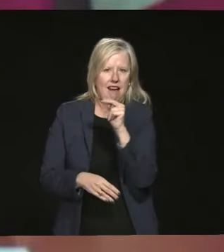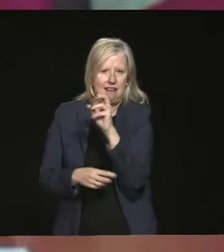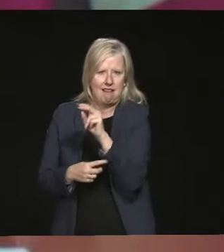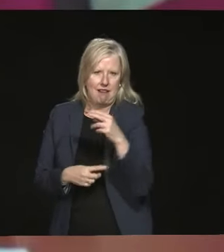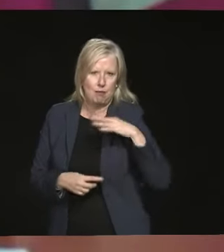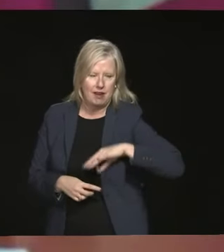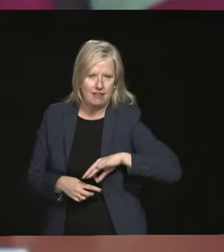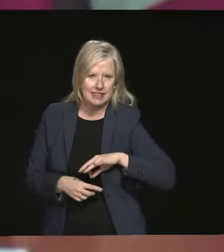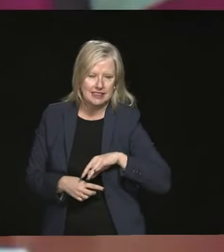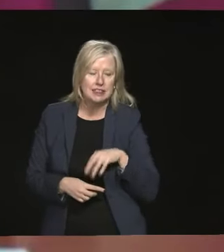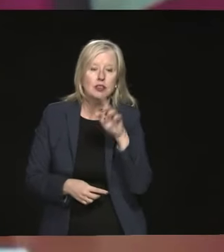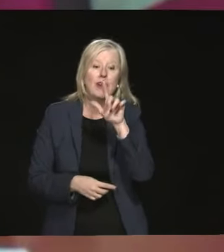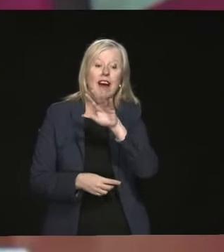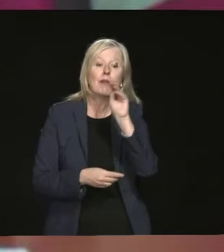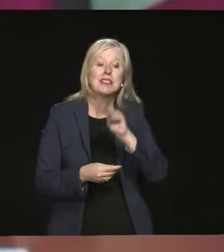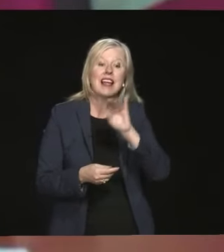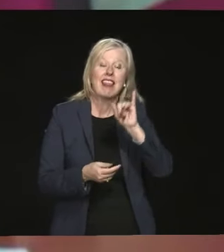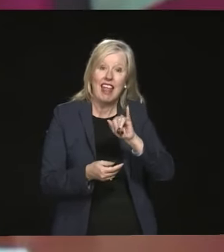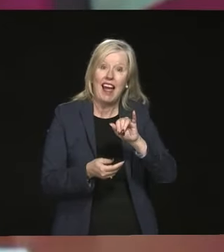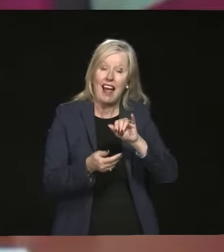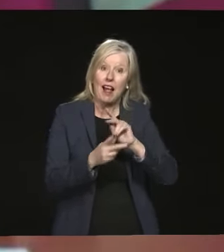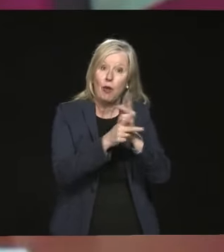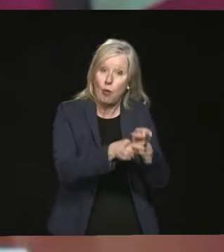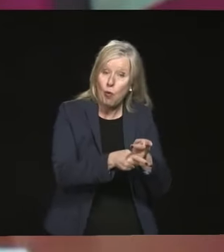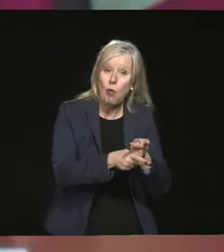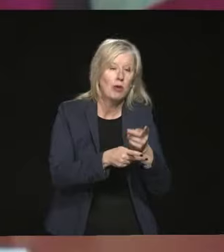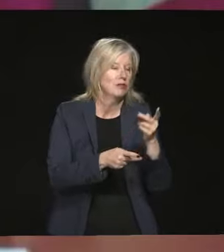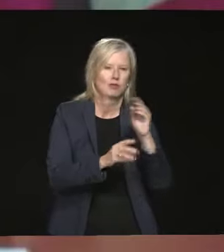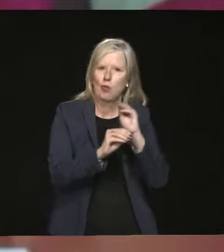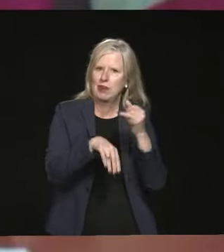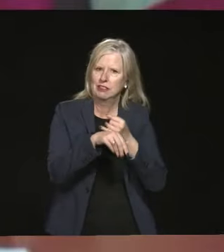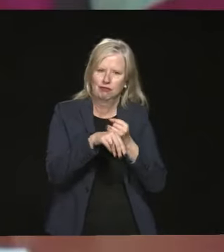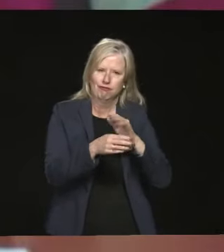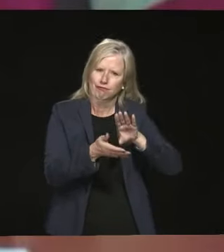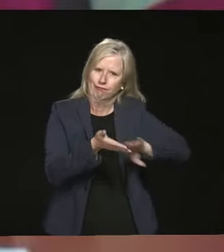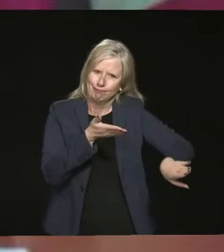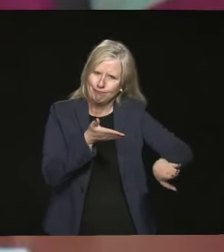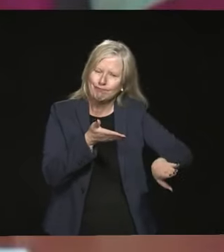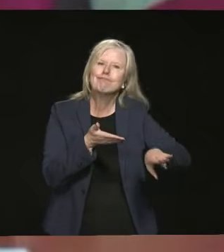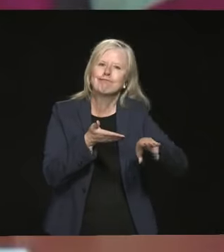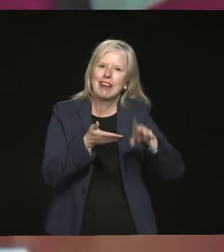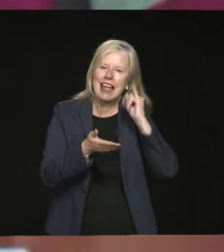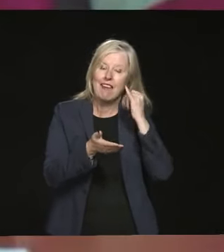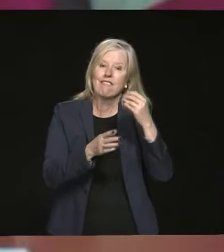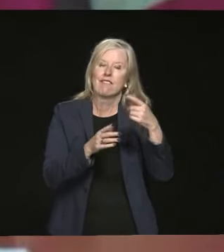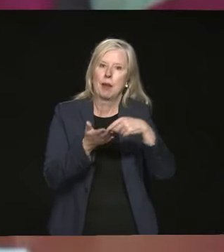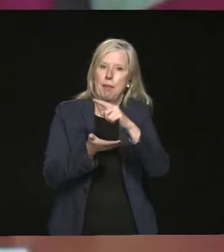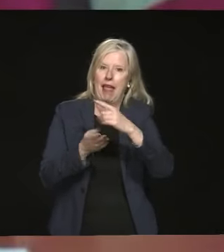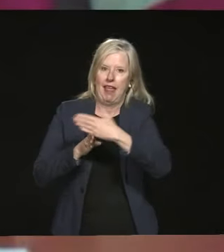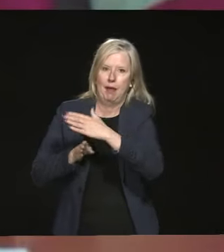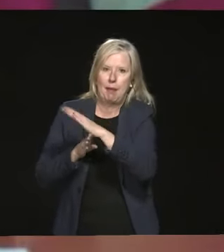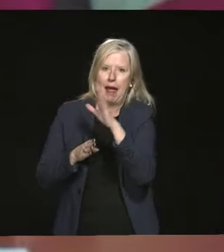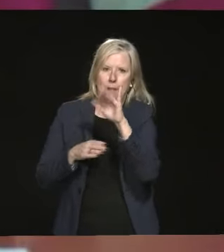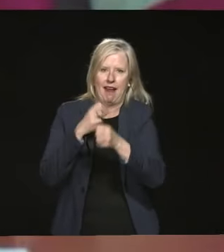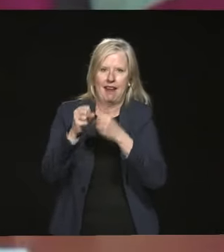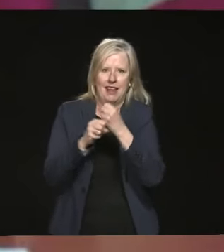is forgivable if it's paid back by the end of 2022. I want to give you an update. To date, more than